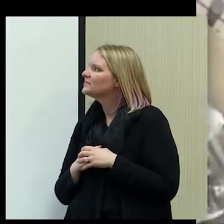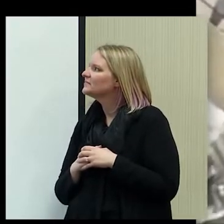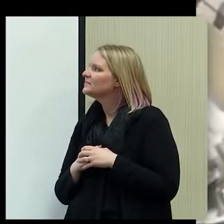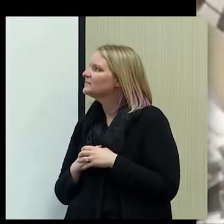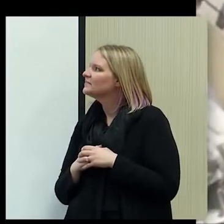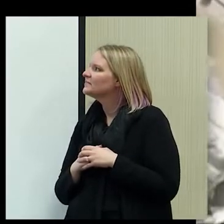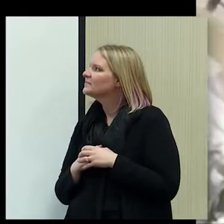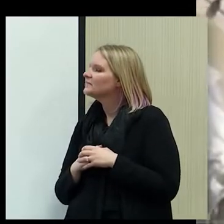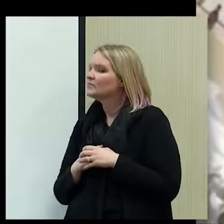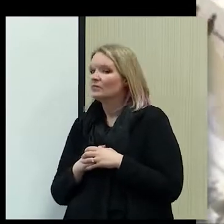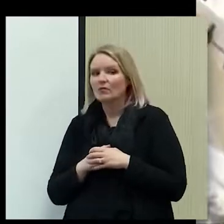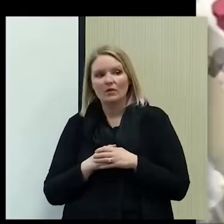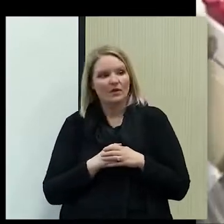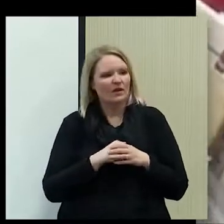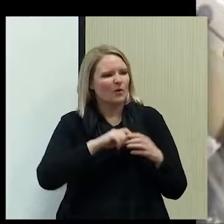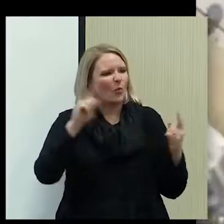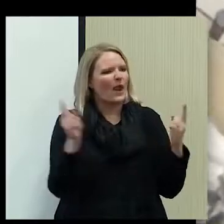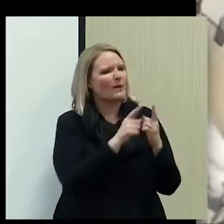You are strong.